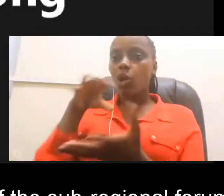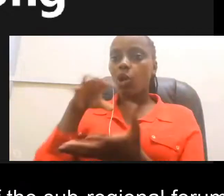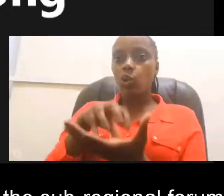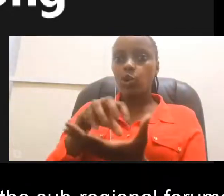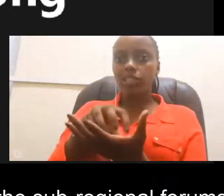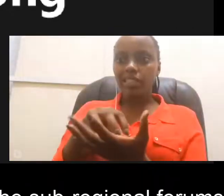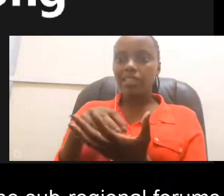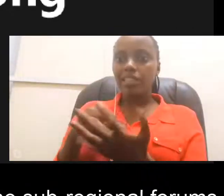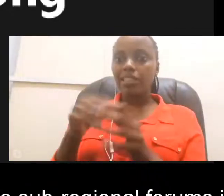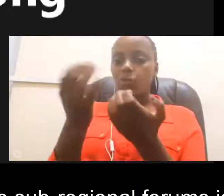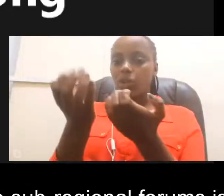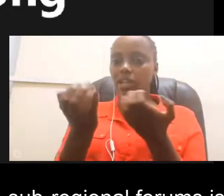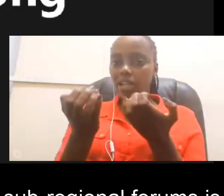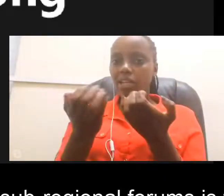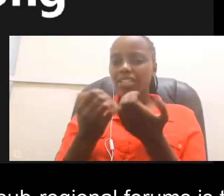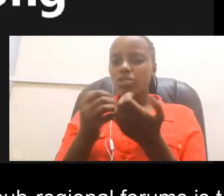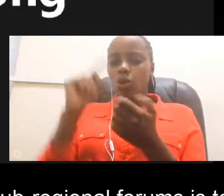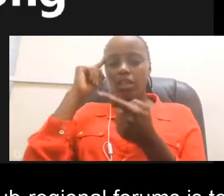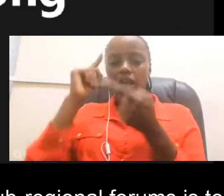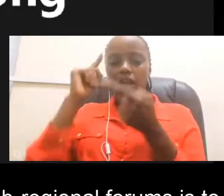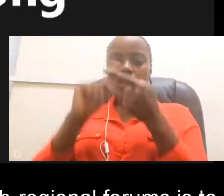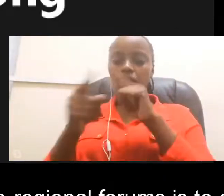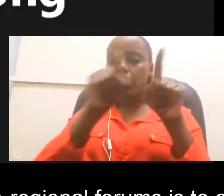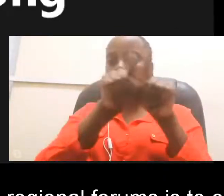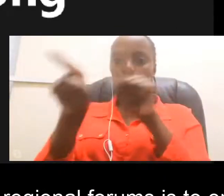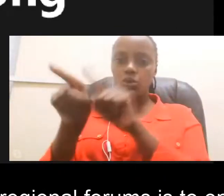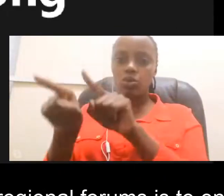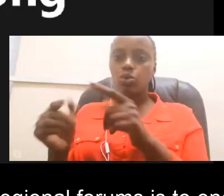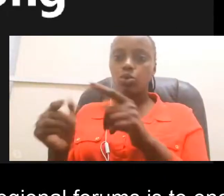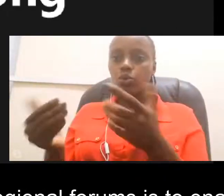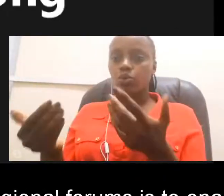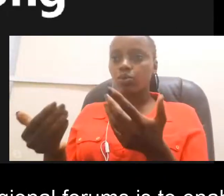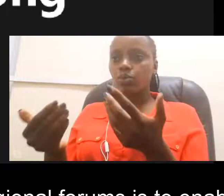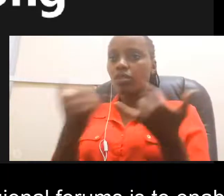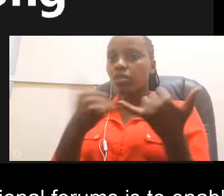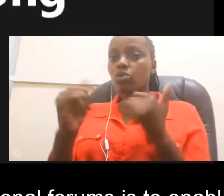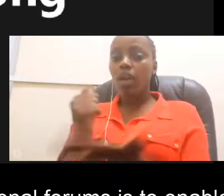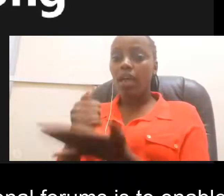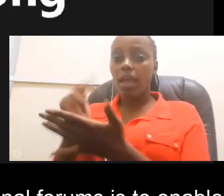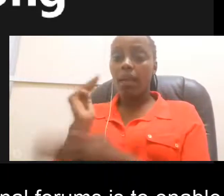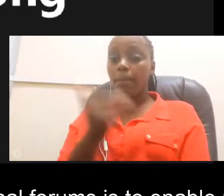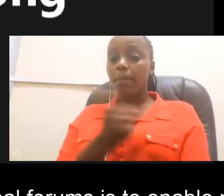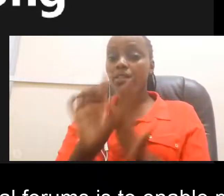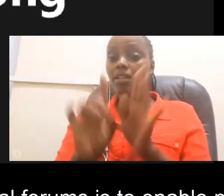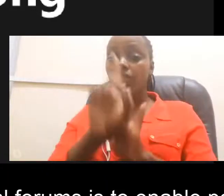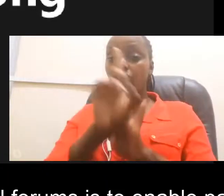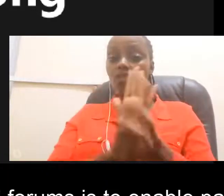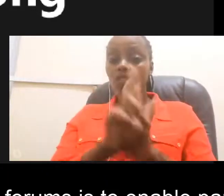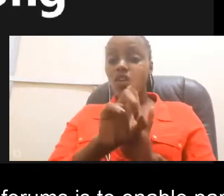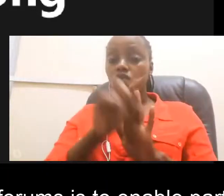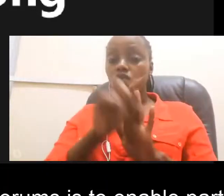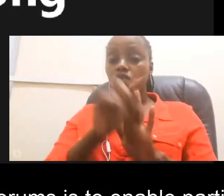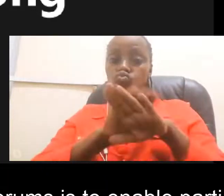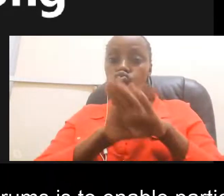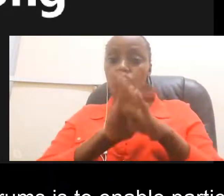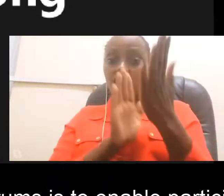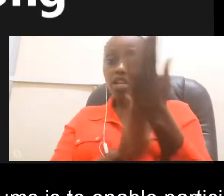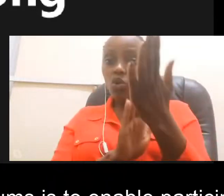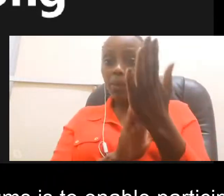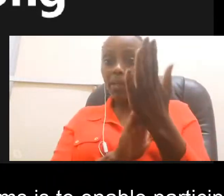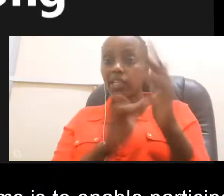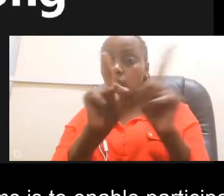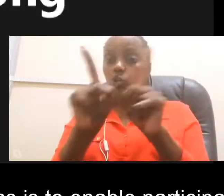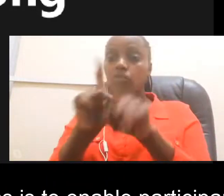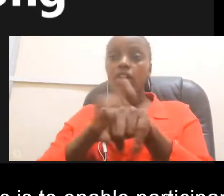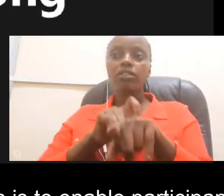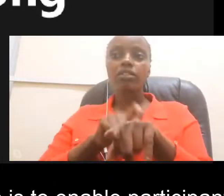really think through this and assist us in developing concrete recommendations as we go into